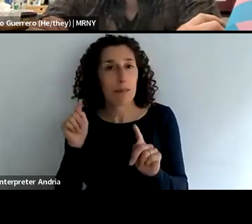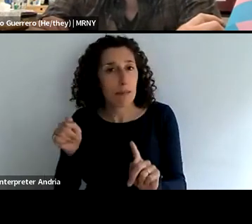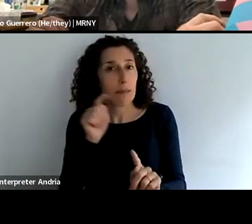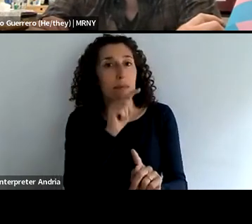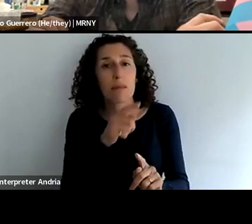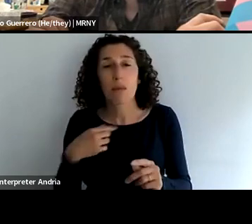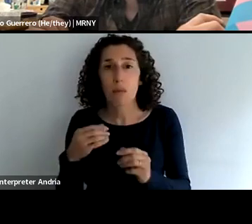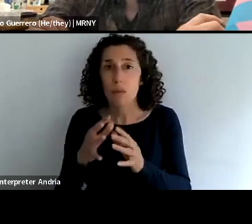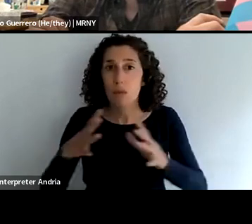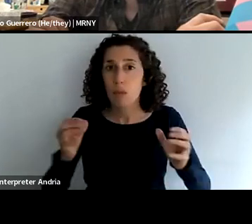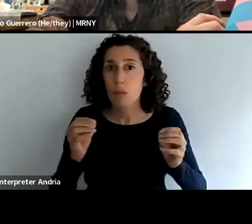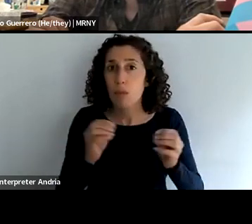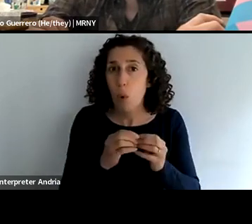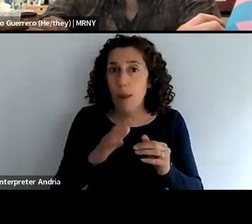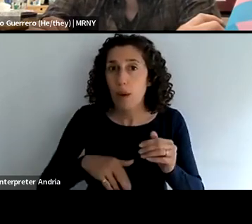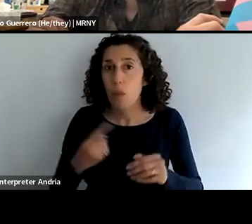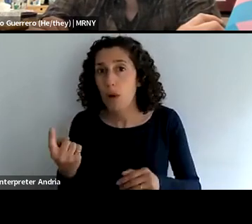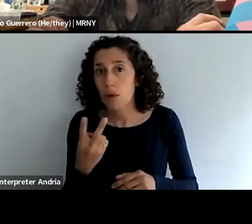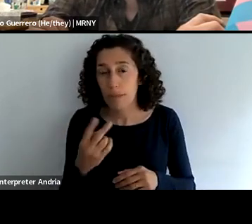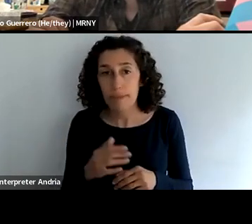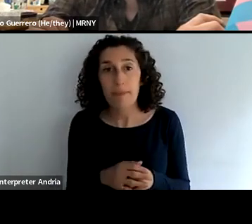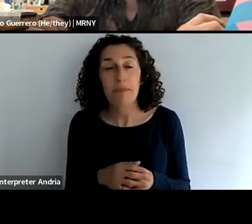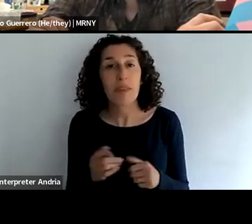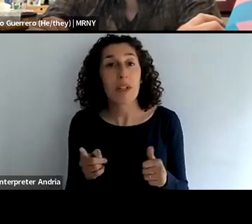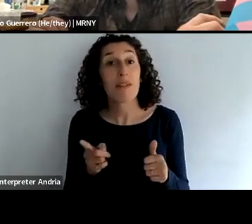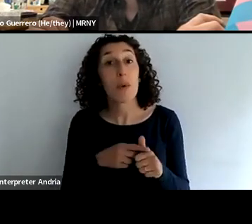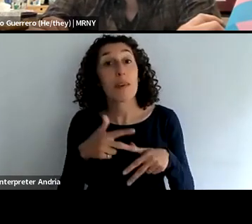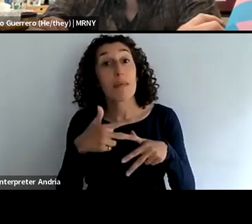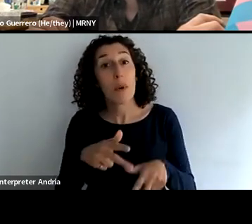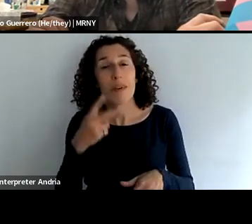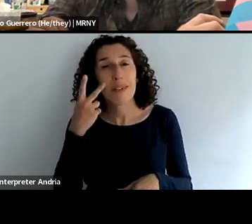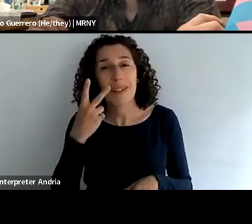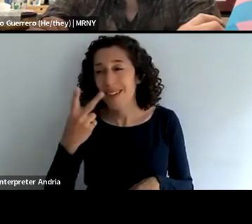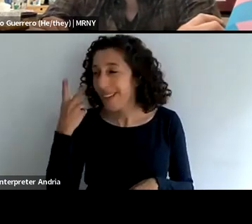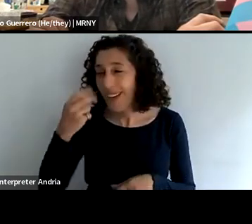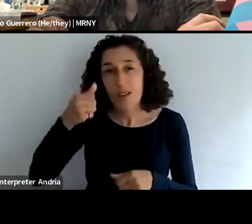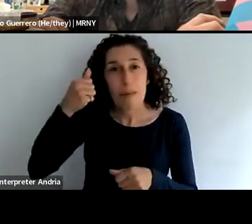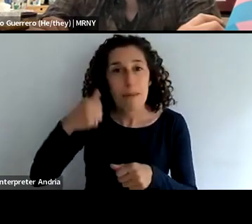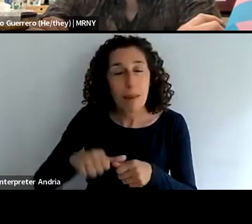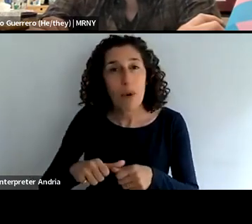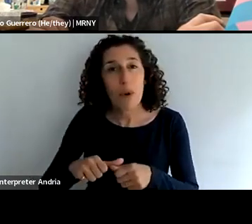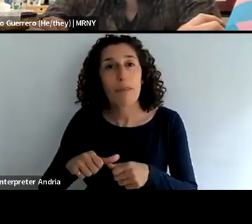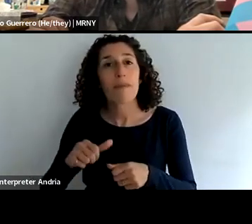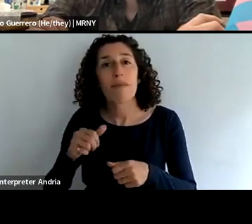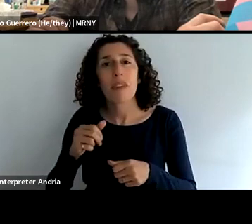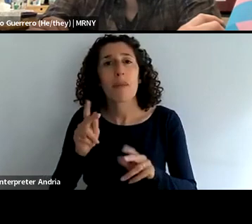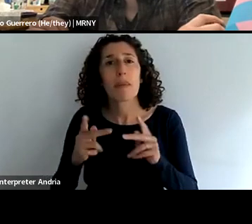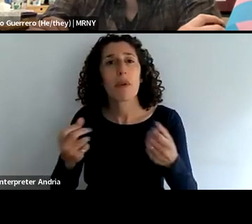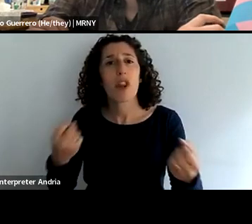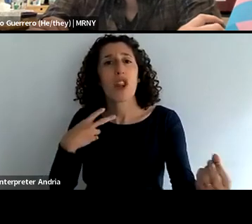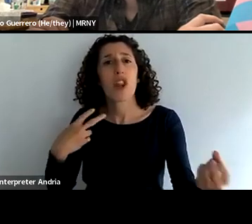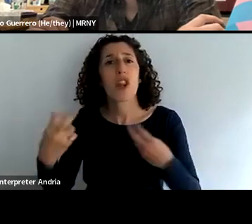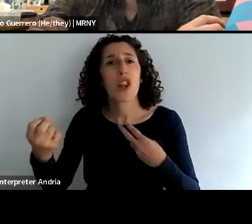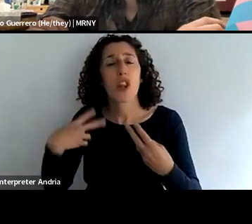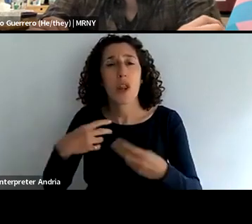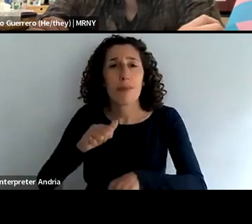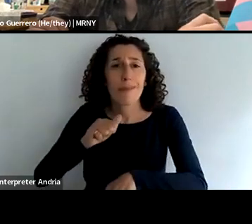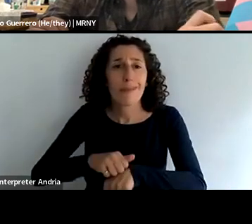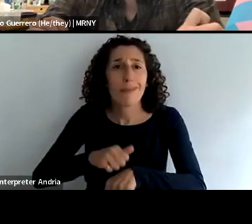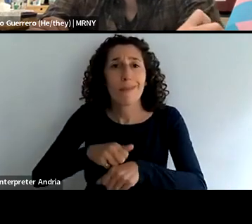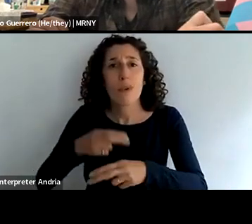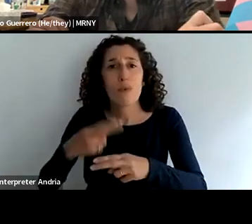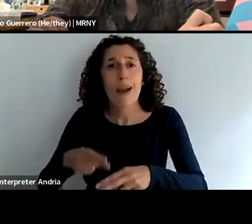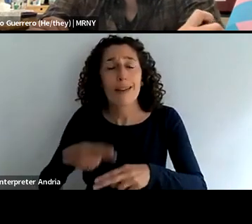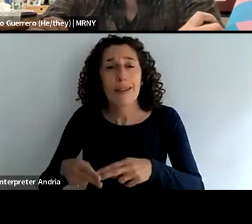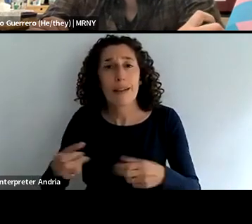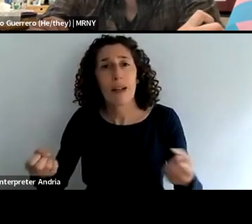to, we were throwing eggs and rocks at us, and they wanted us to, it was small in Chicago. They were getting eggs and rocks